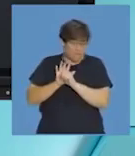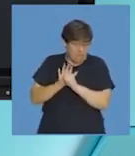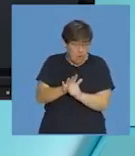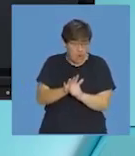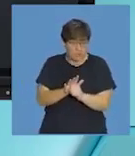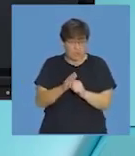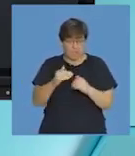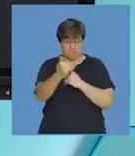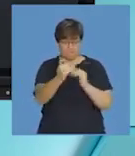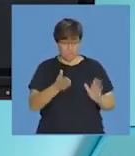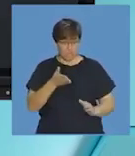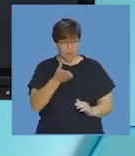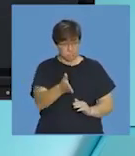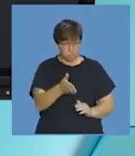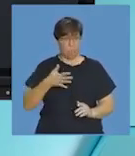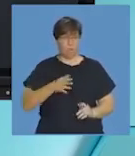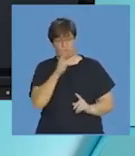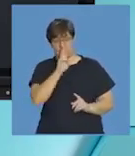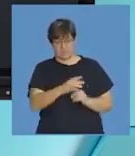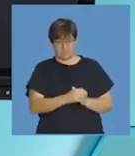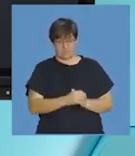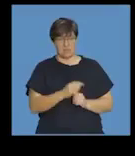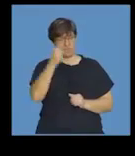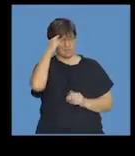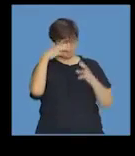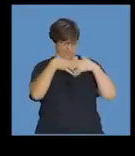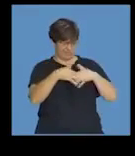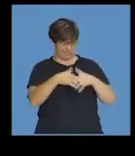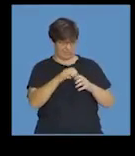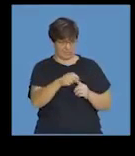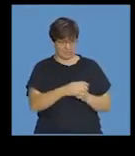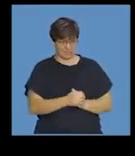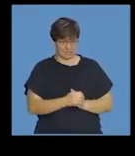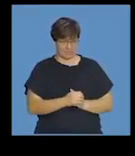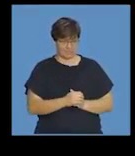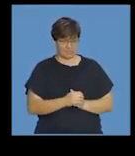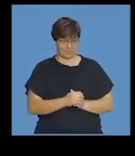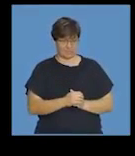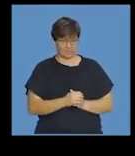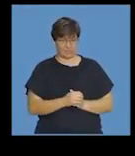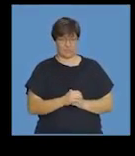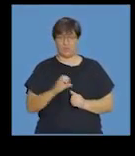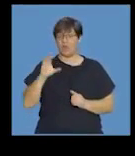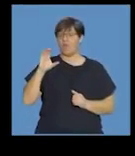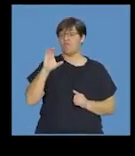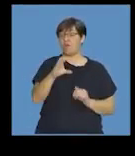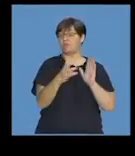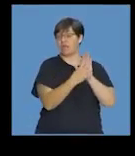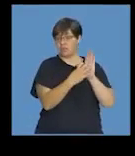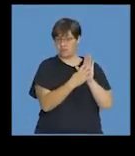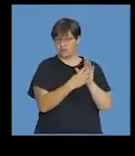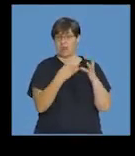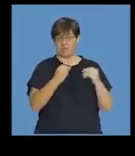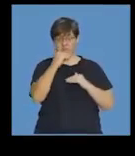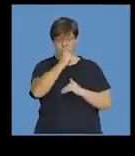acting on the box. So now we're going to have to think a little bit, okay? So, force diagram means we have to